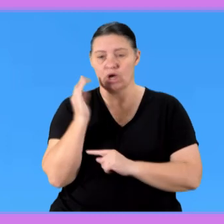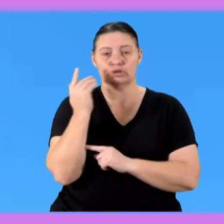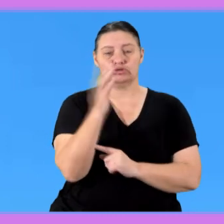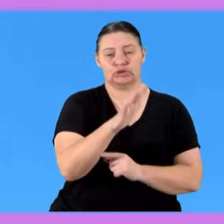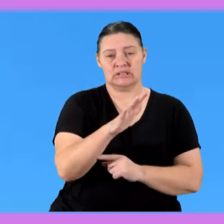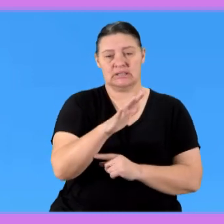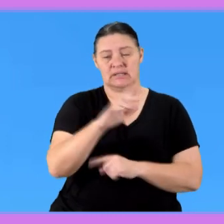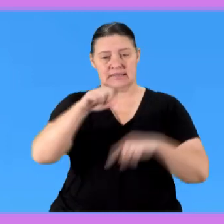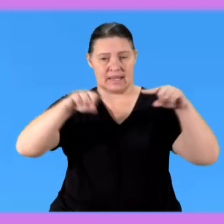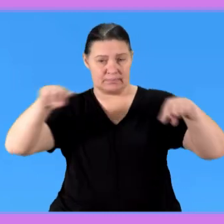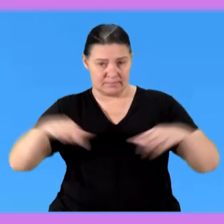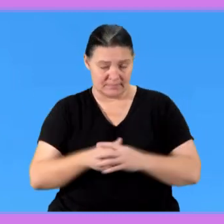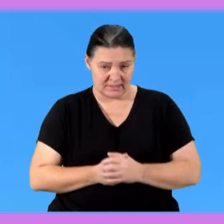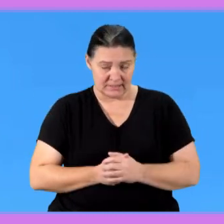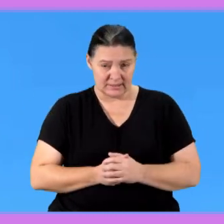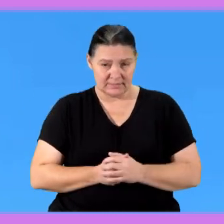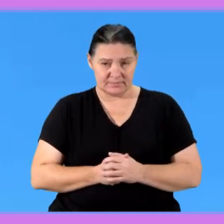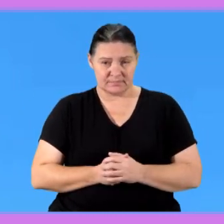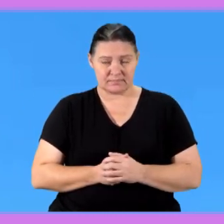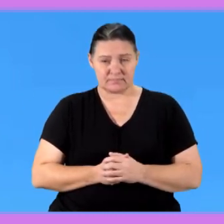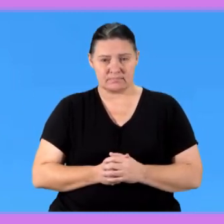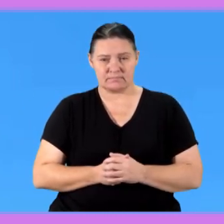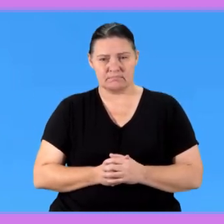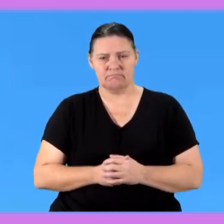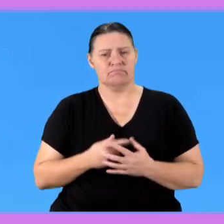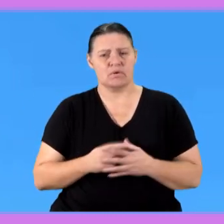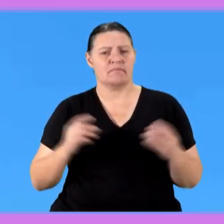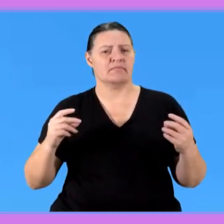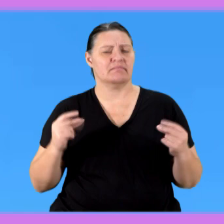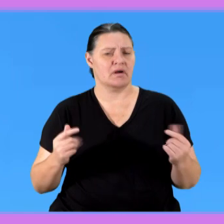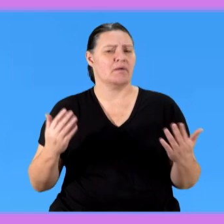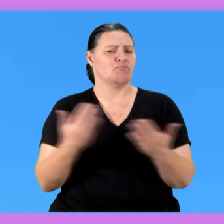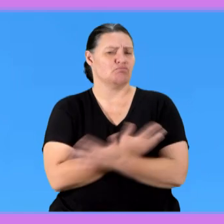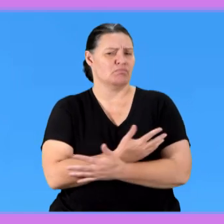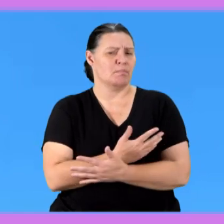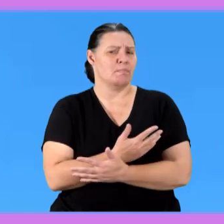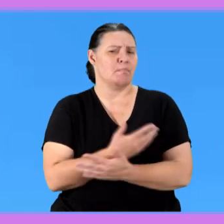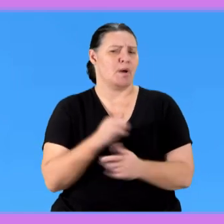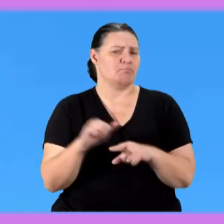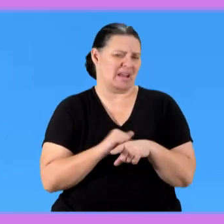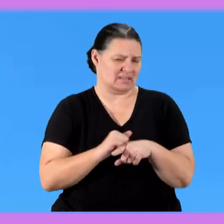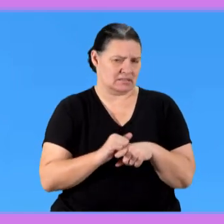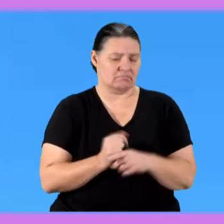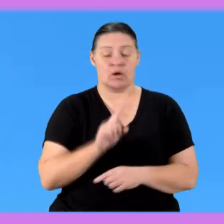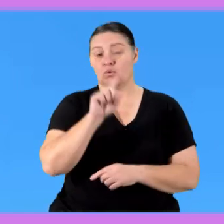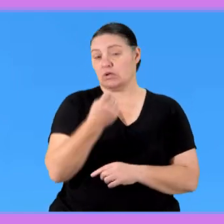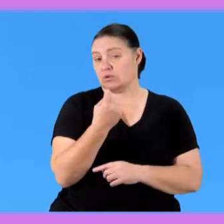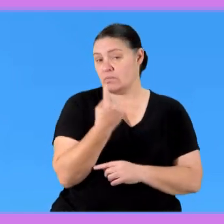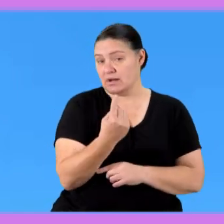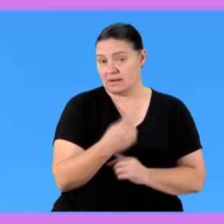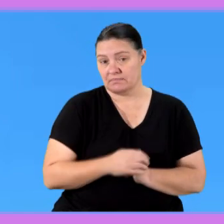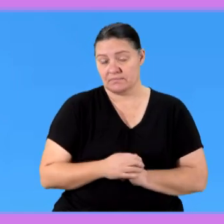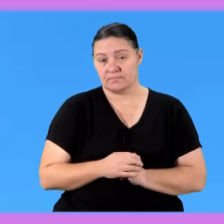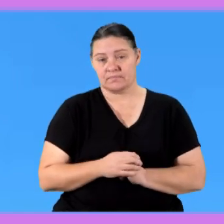then lastly, we'll look at tree diagrams. Now, let's quickly do a quick short practice, right?